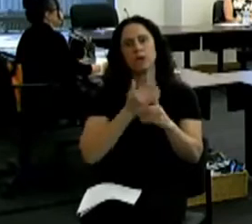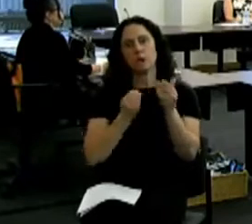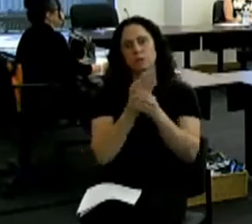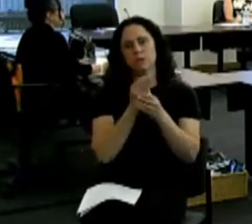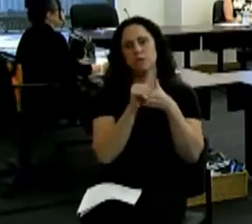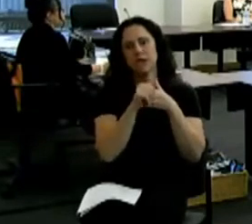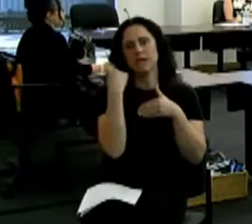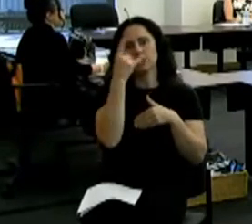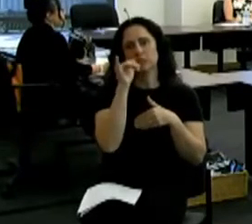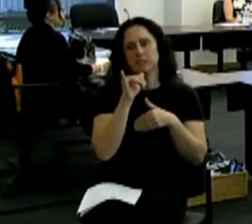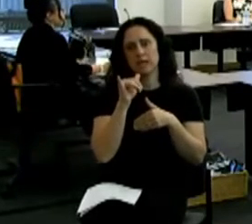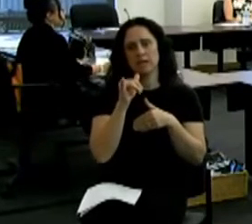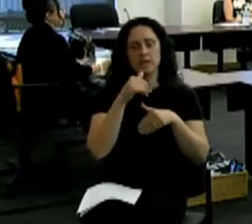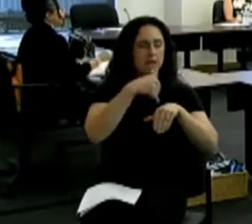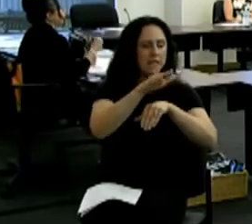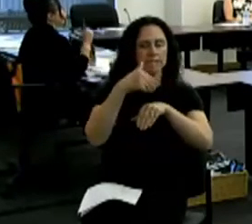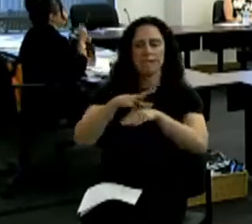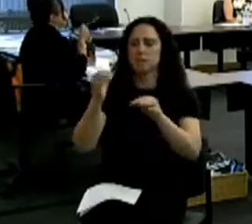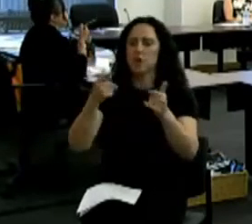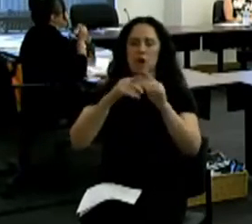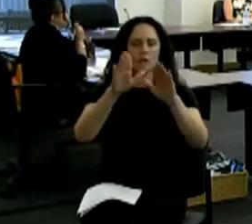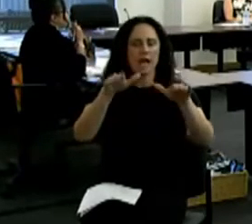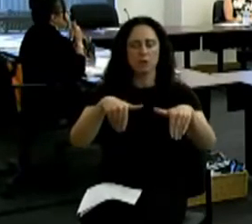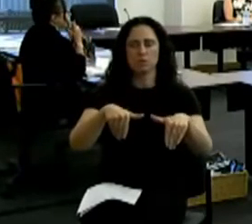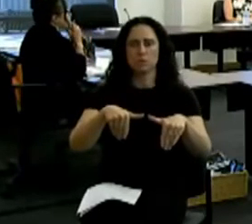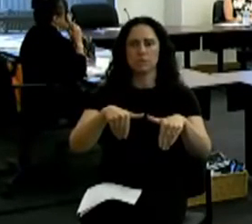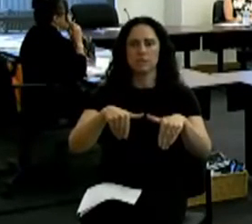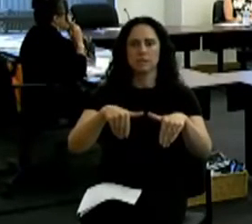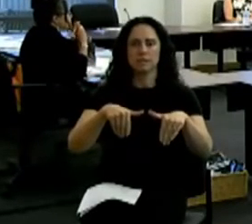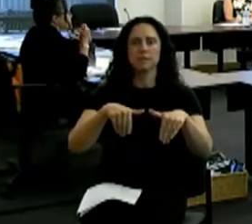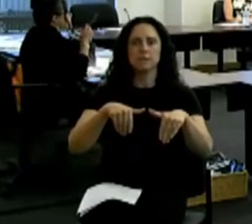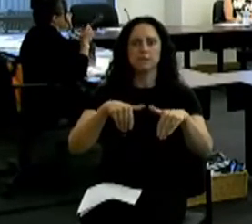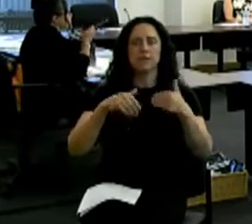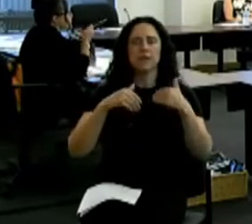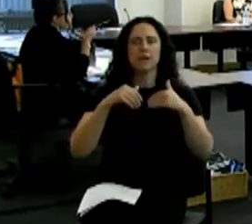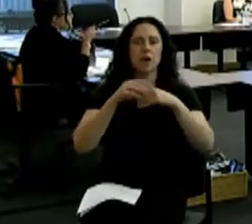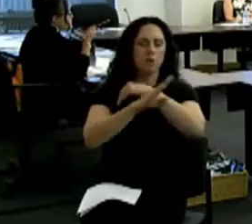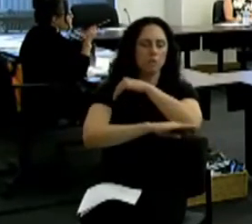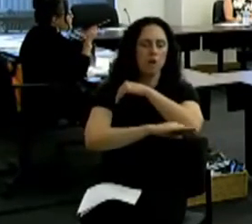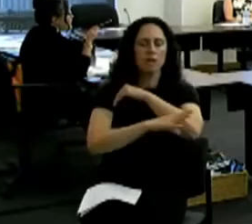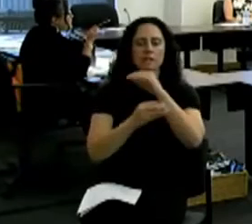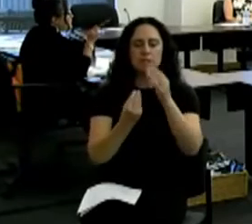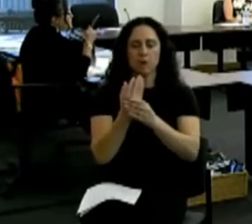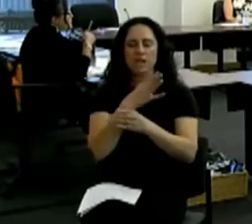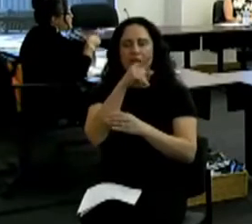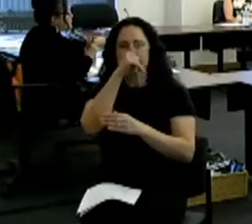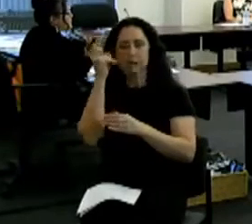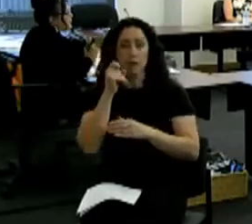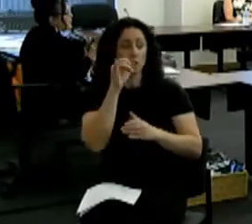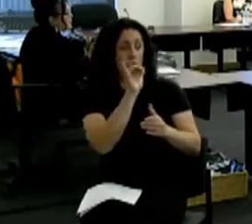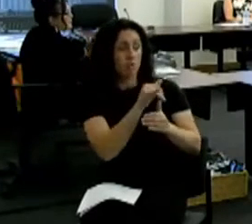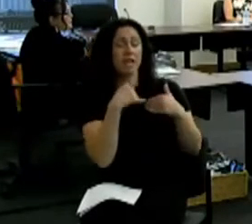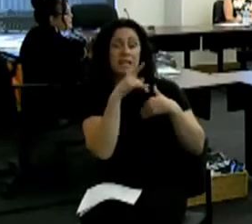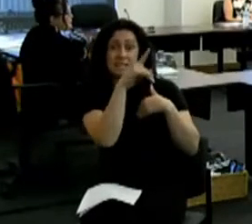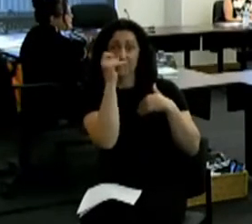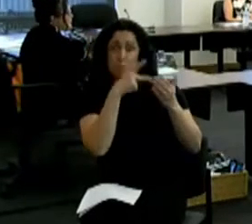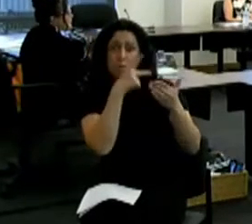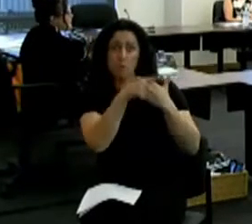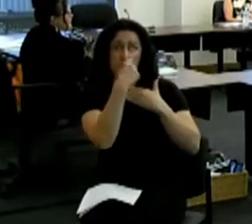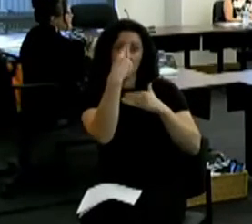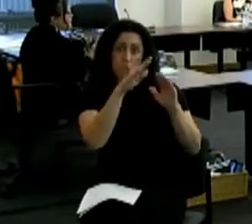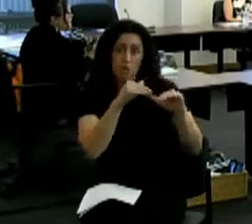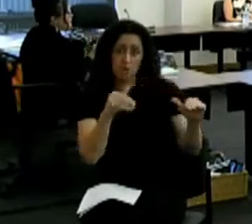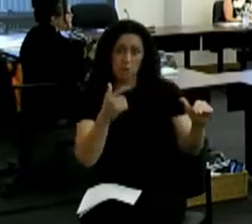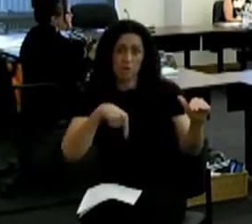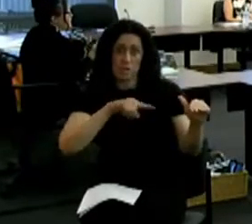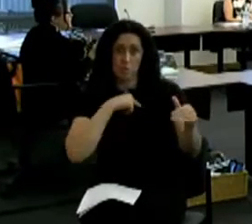It looks like goes out to all households. So we have fall, spring, and summer. So that one is the one that has like the summer programs for children